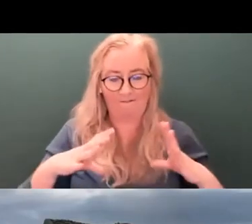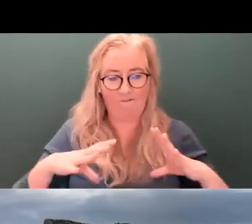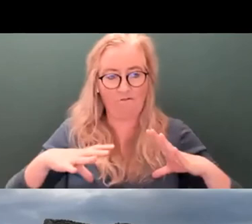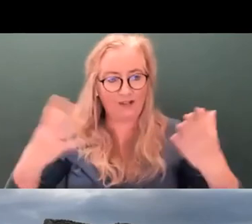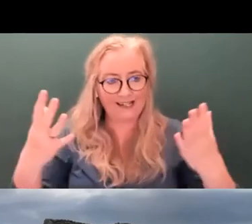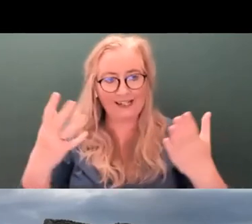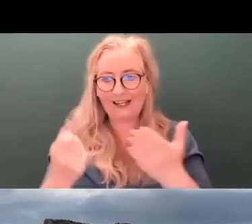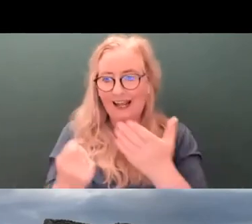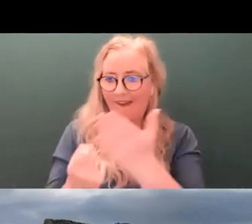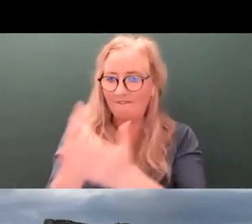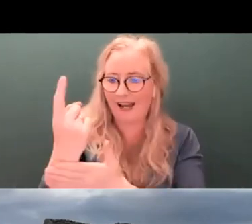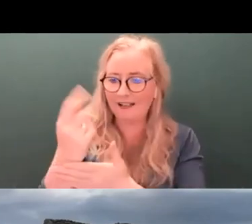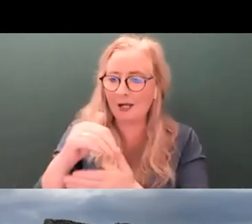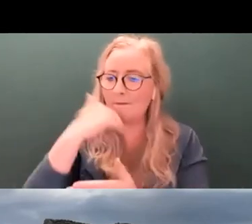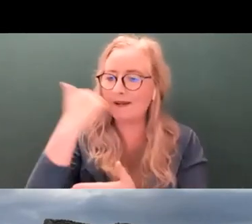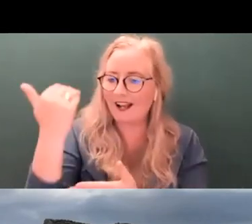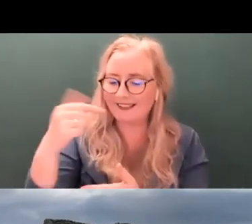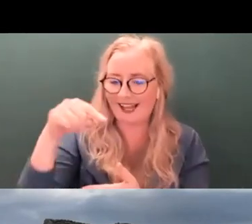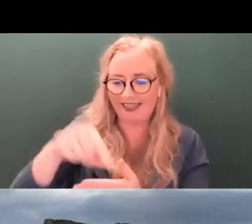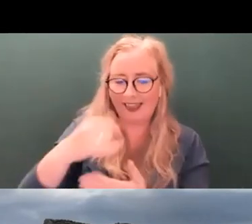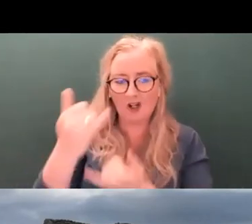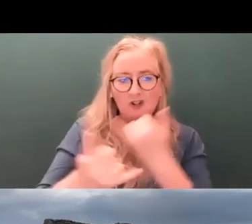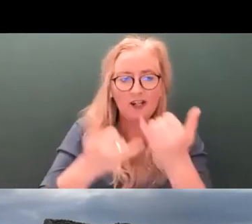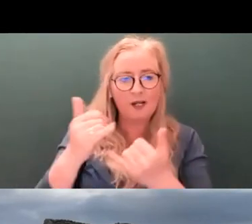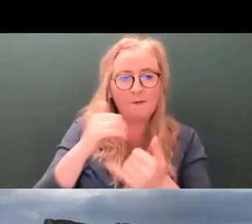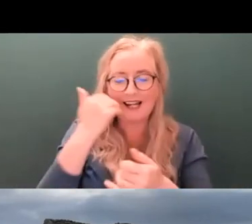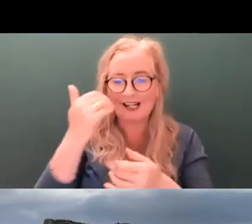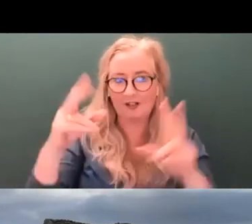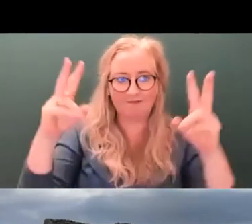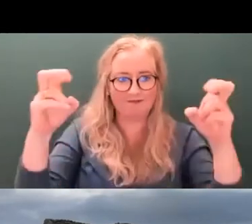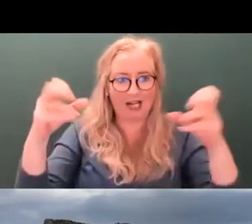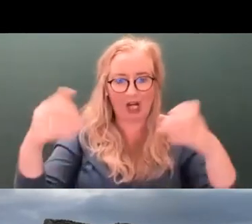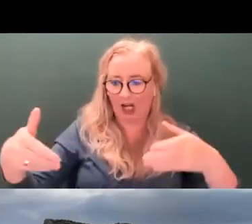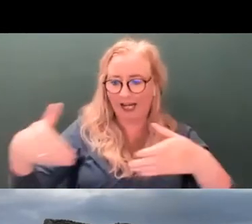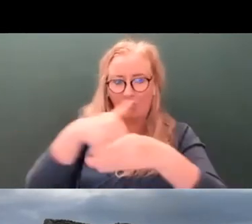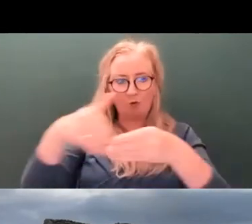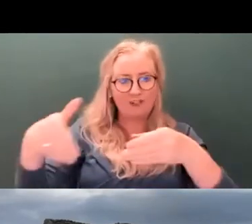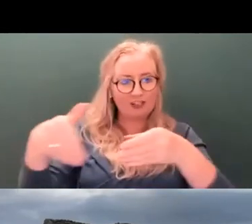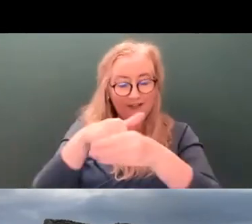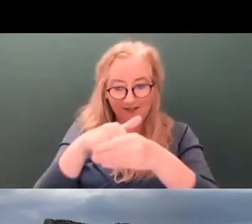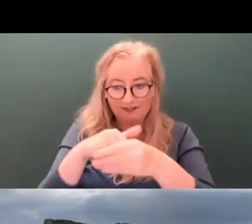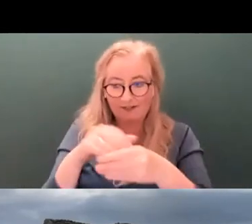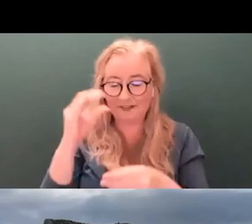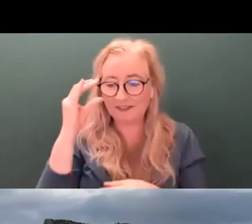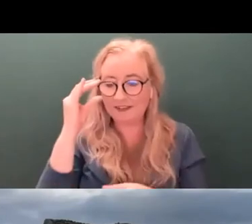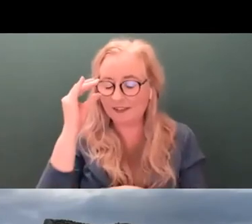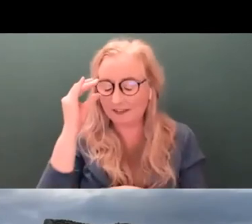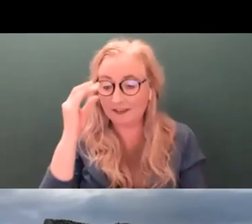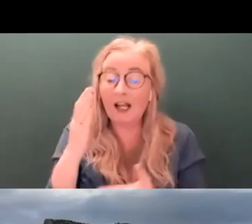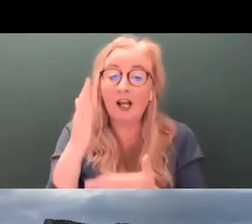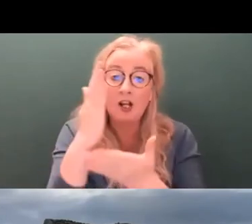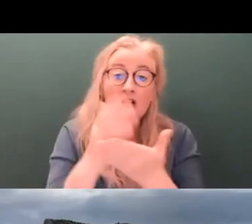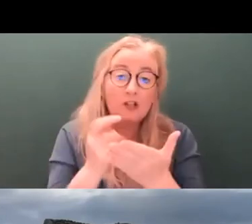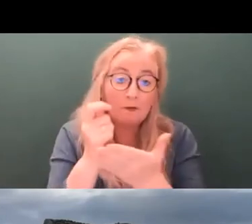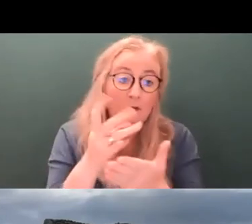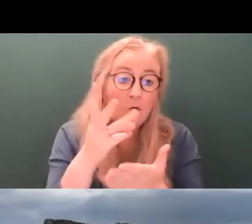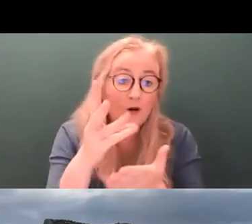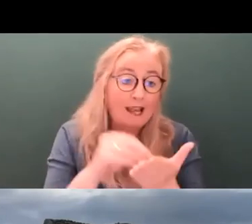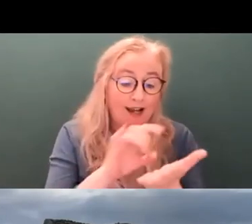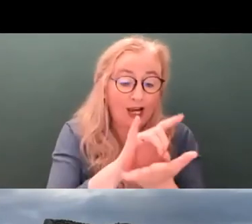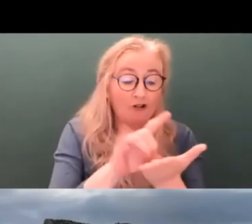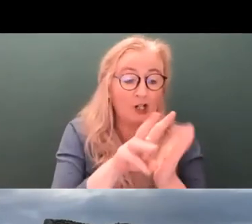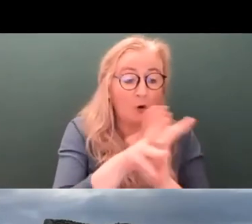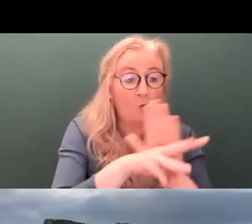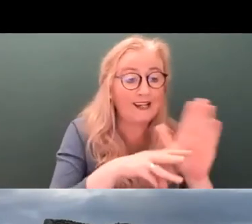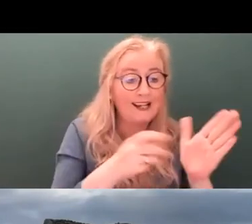doing events, because particularly this year, because it's inclusion and there would be occasionally there would be Heritage Week events that there